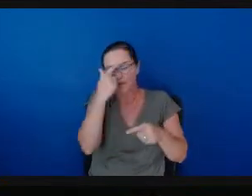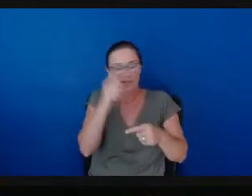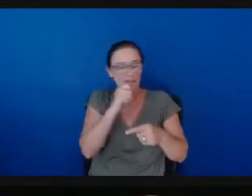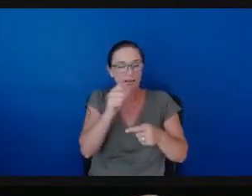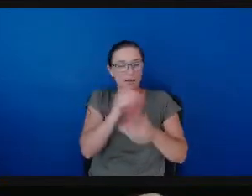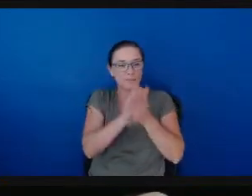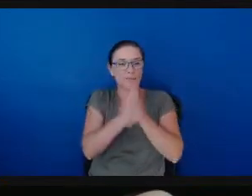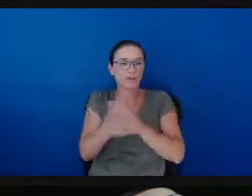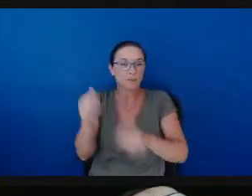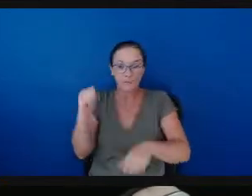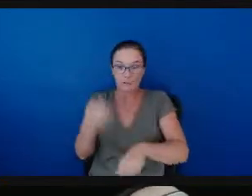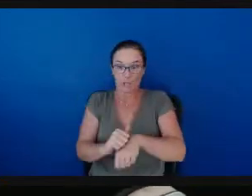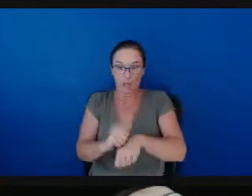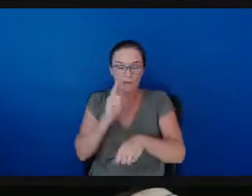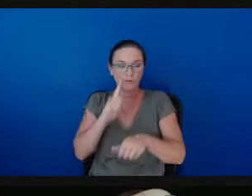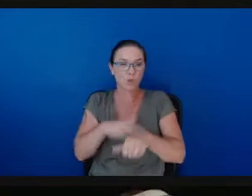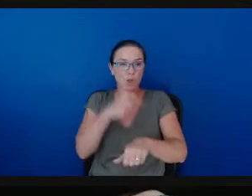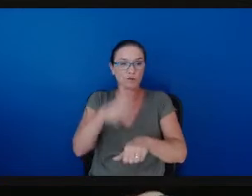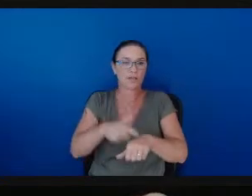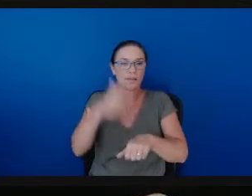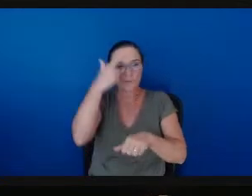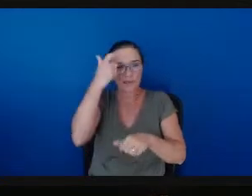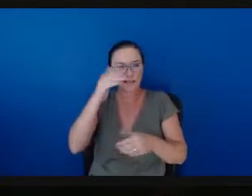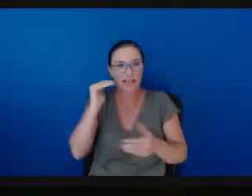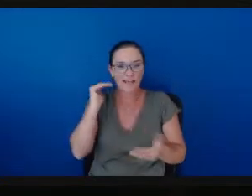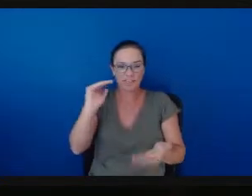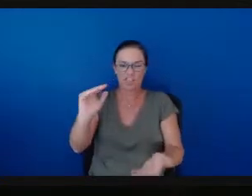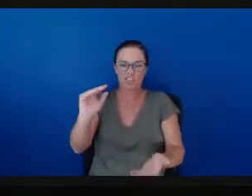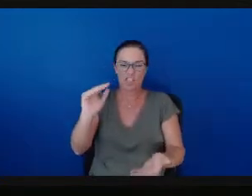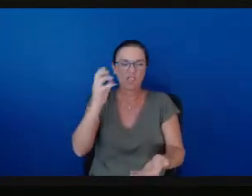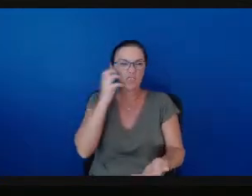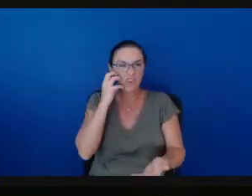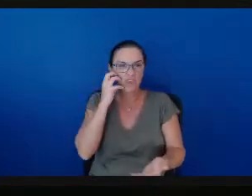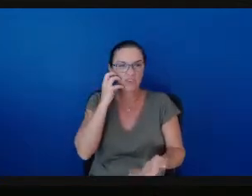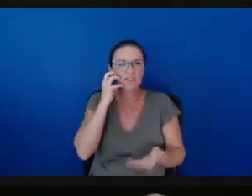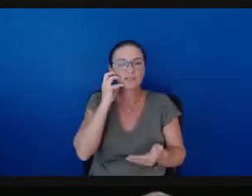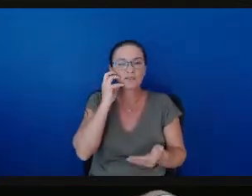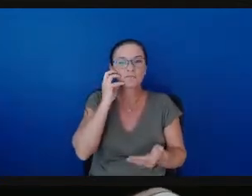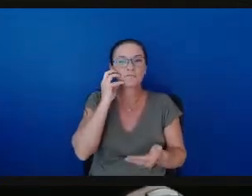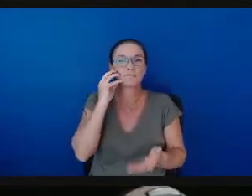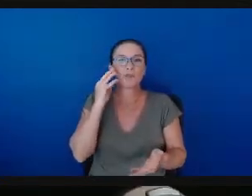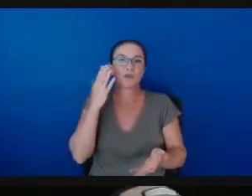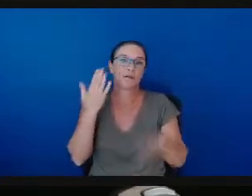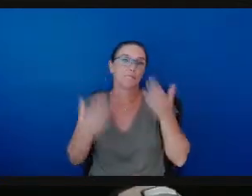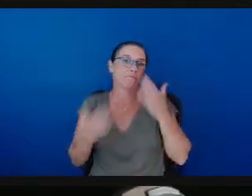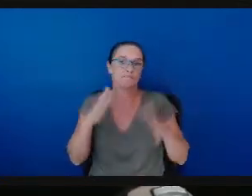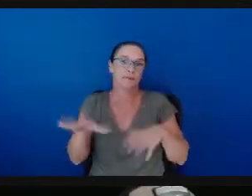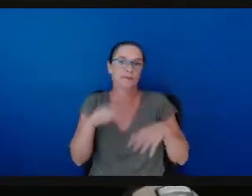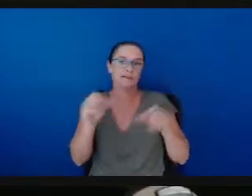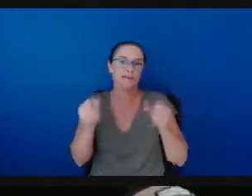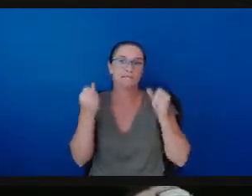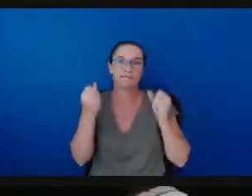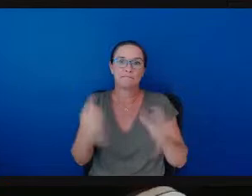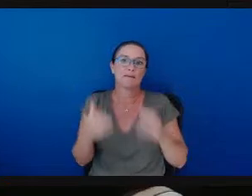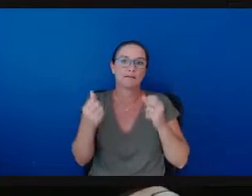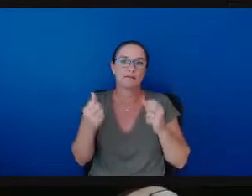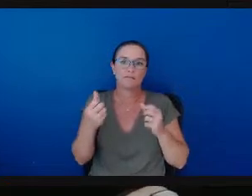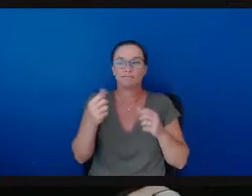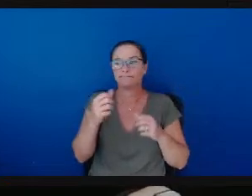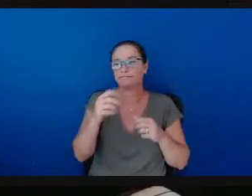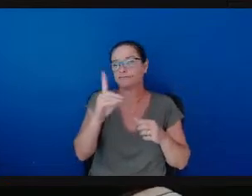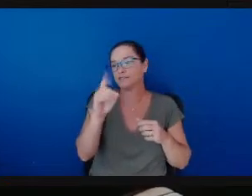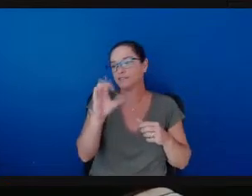especially when it has such a large thickness to it. It'll probably take decades or centuries, depending on how thick that thing is by